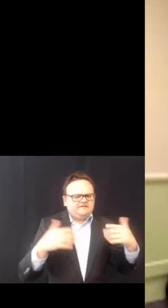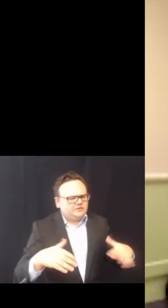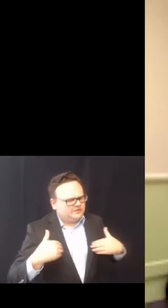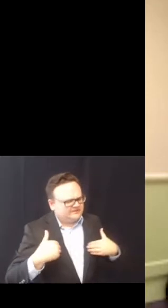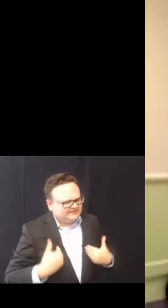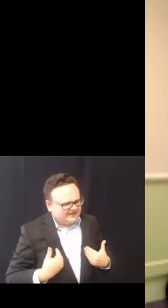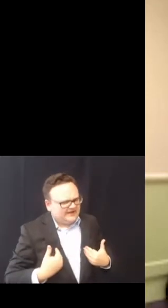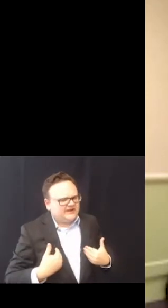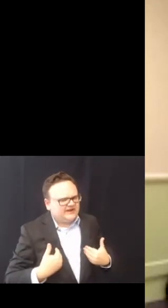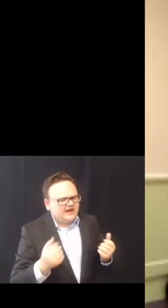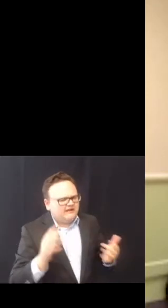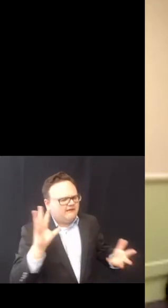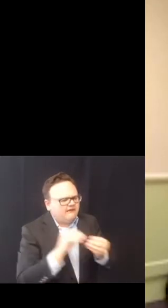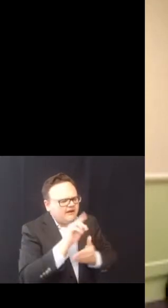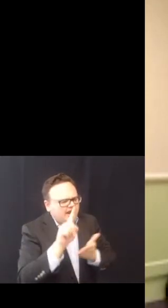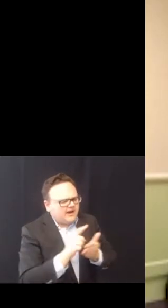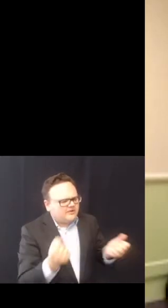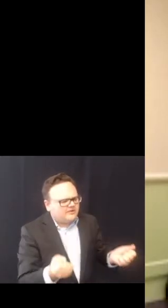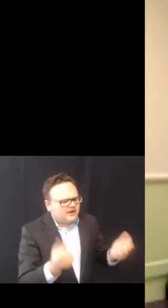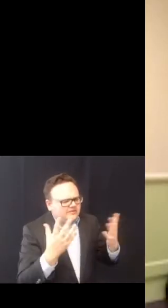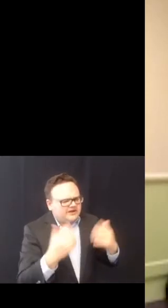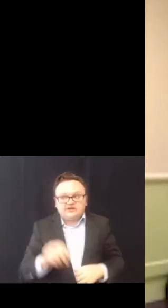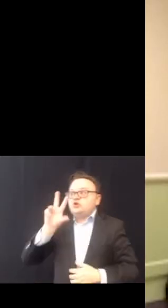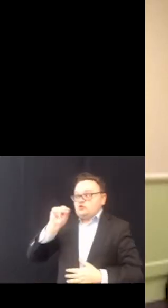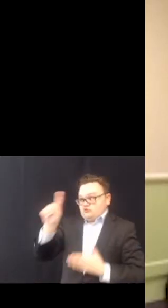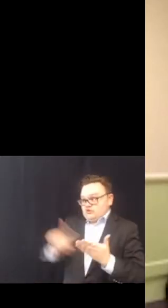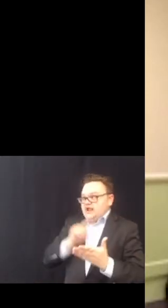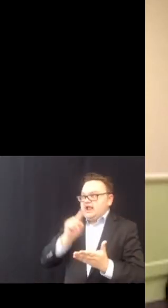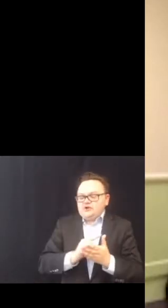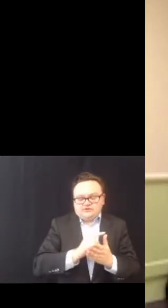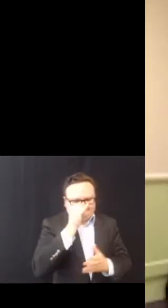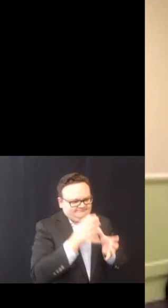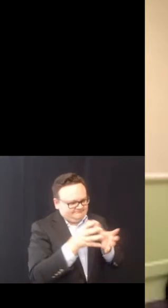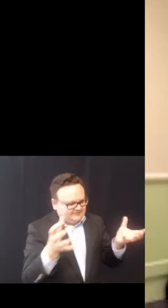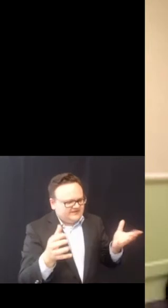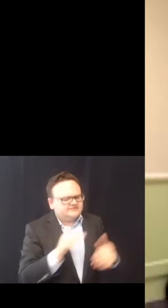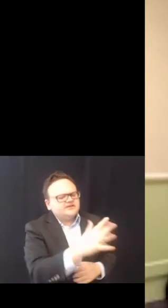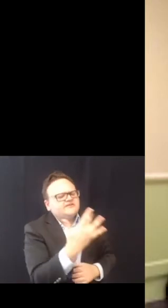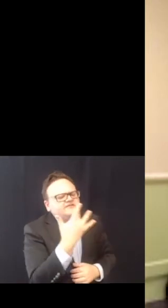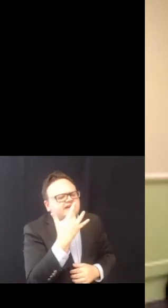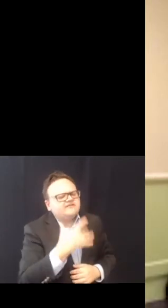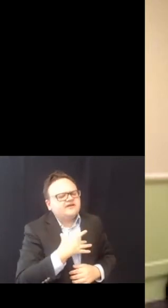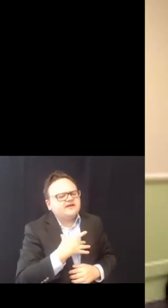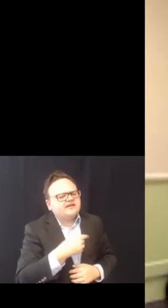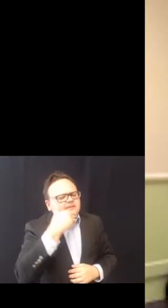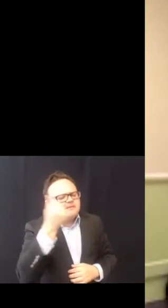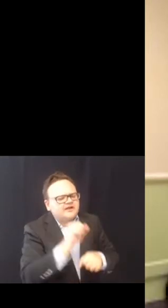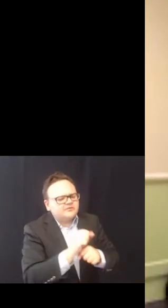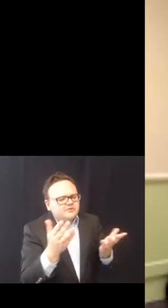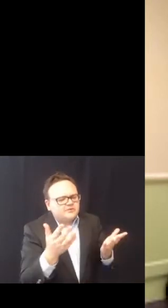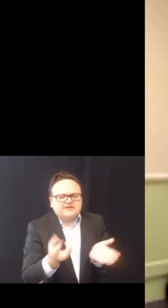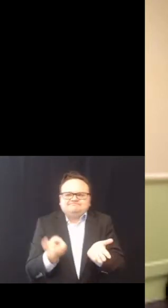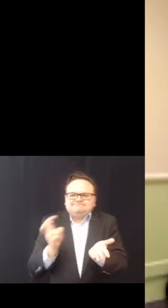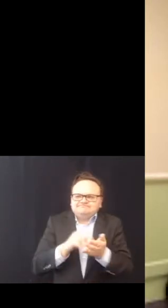30 hours. Woo, Mm-hmm. that's a lot. Mm-hmm. What's your favorite part of your job? Getting up early and